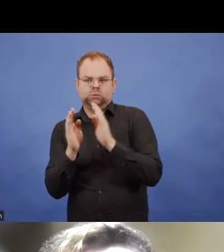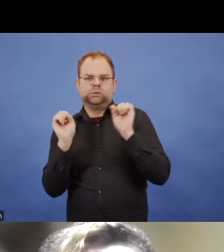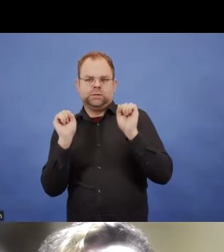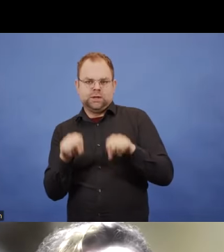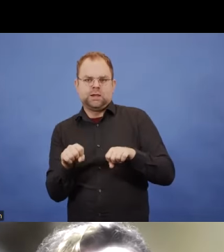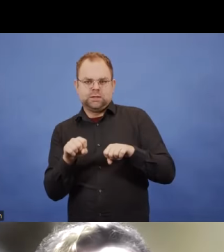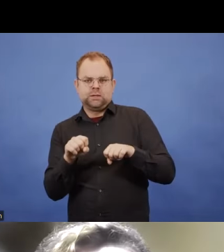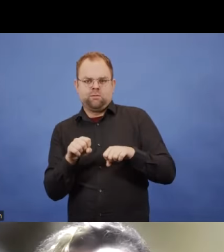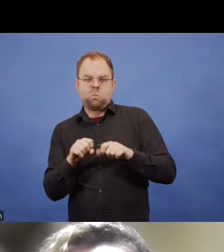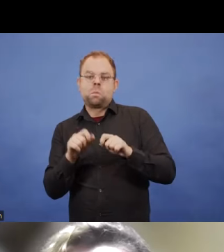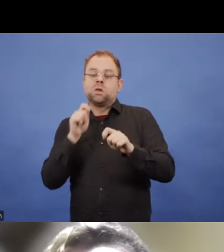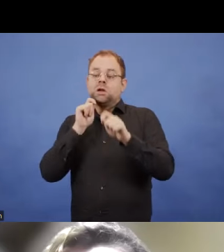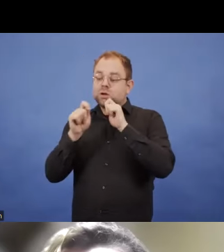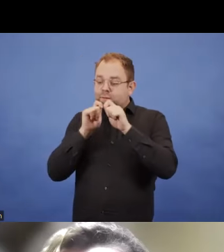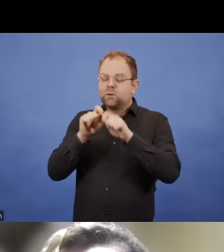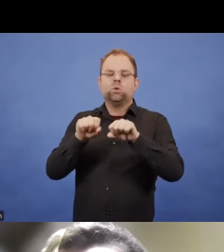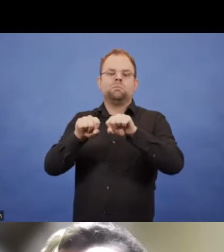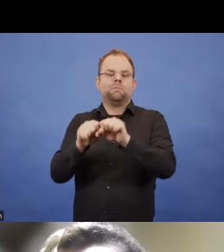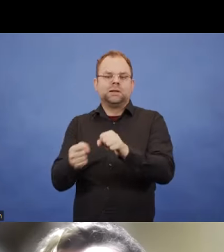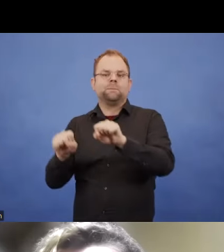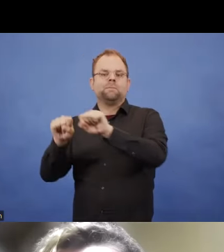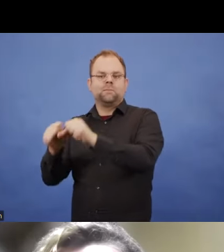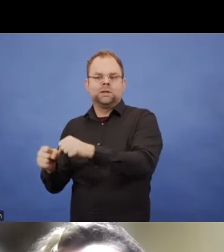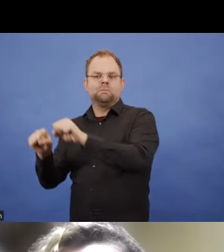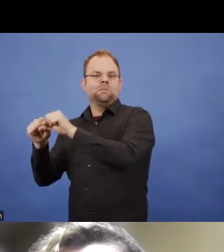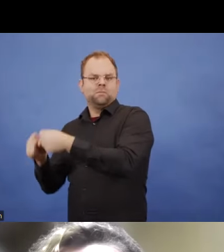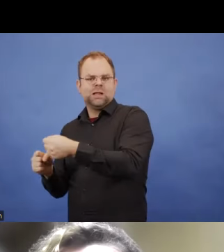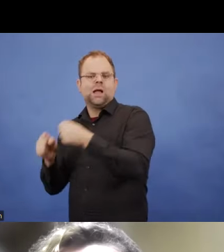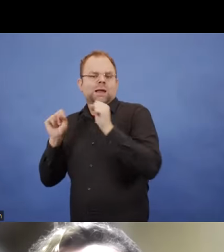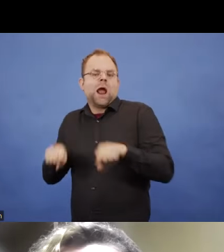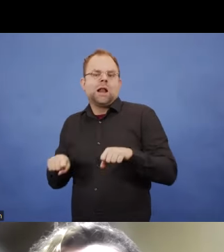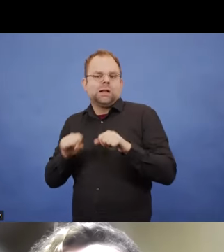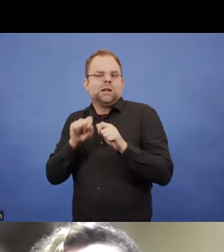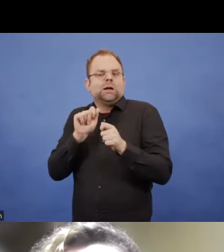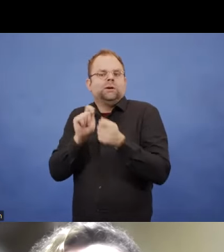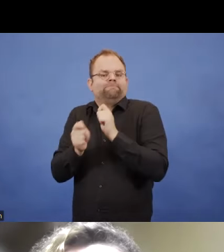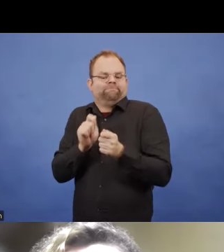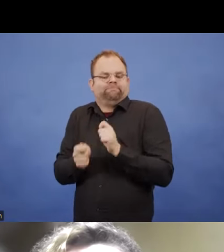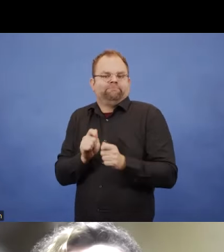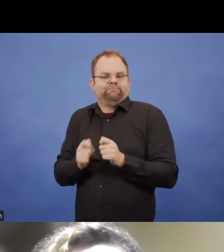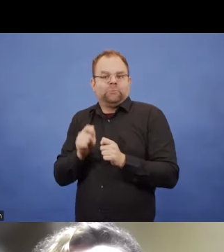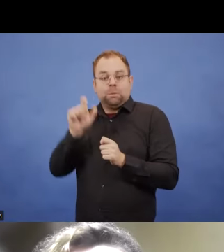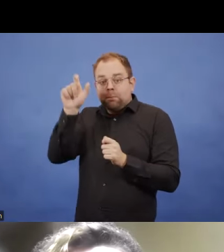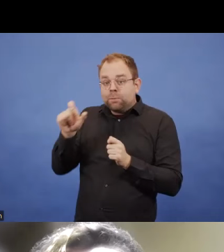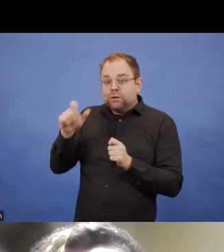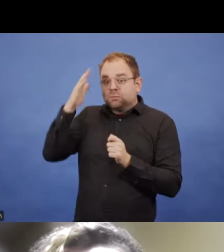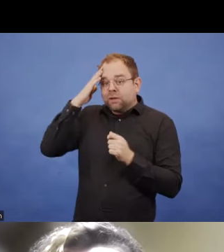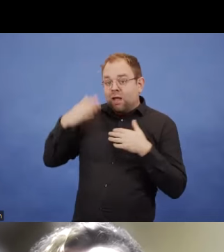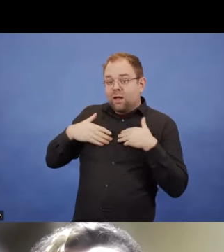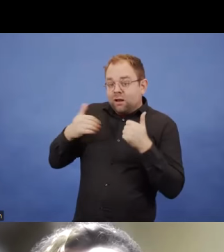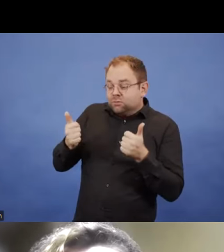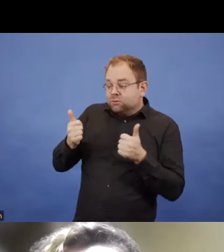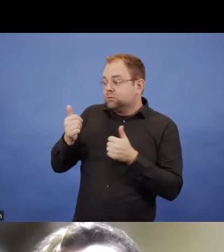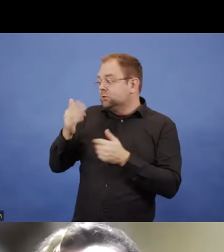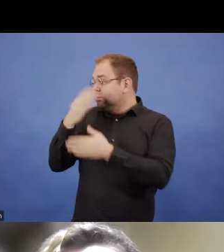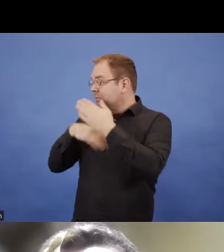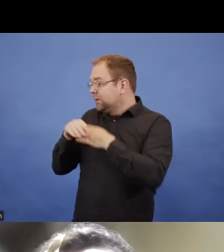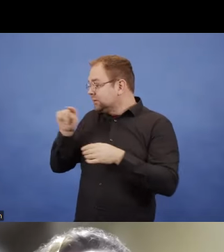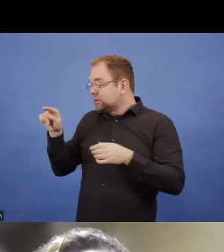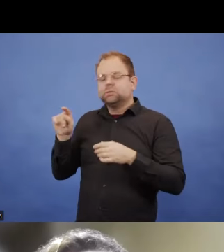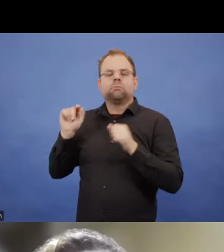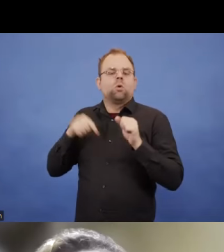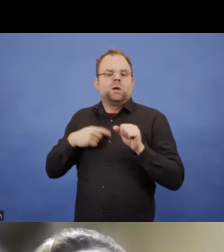I mean, there are more elements. If you want to refer into detail to this chapter, you can go.